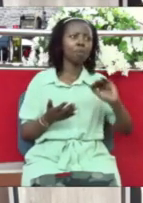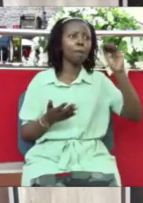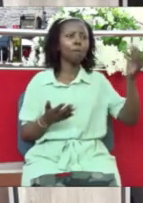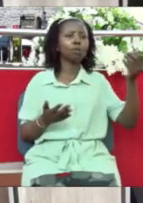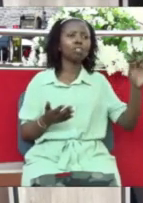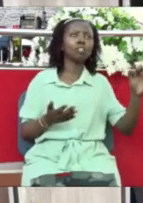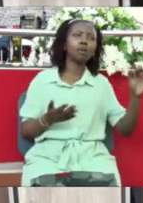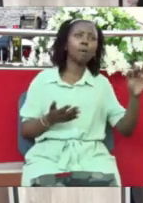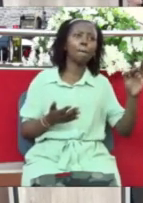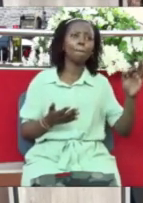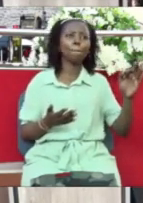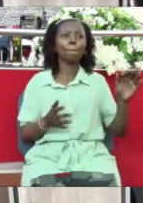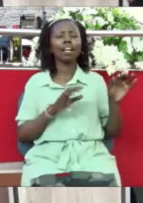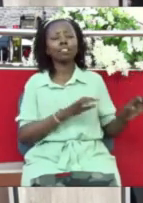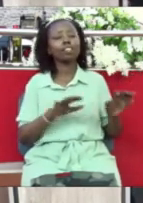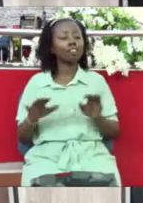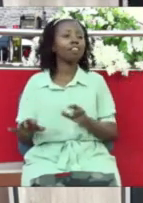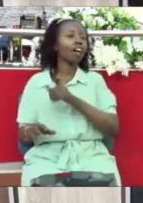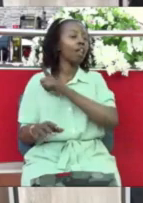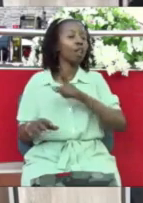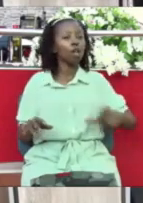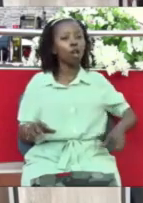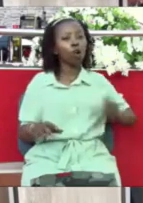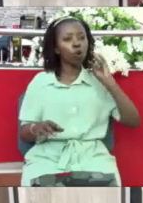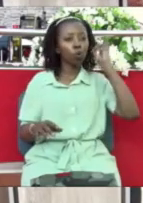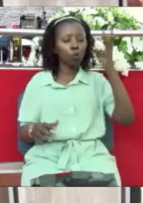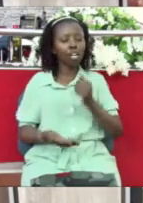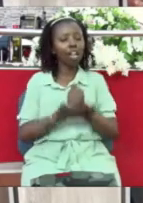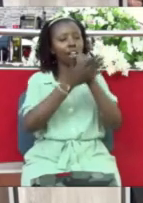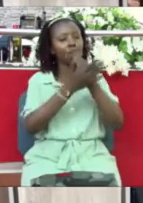trials, the Lord will see me through.